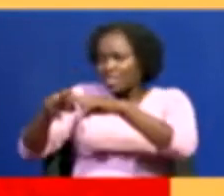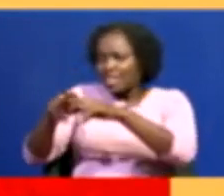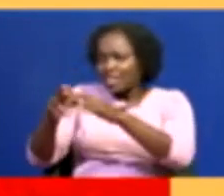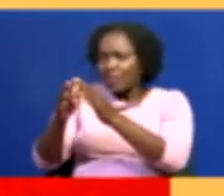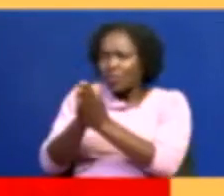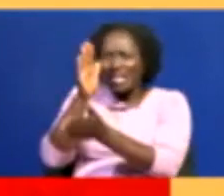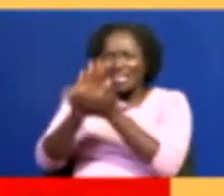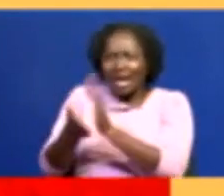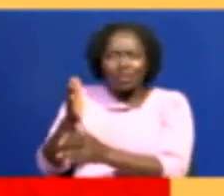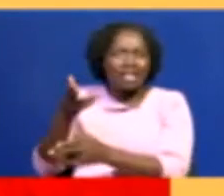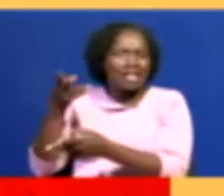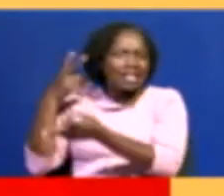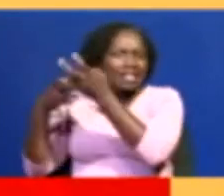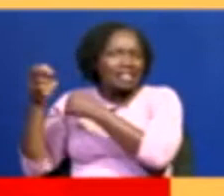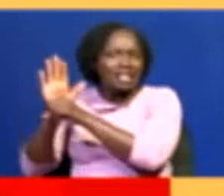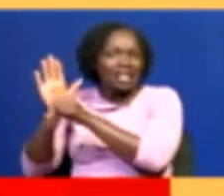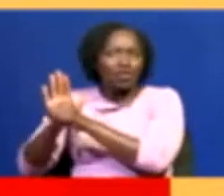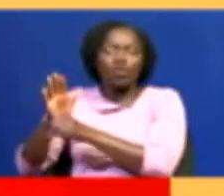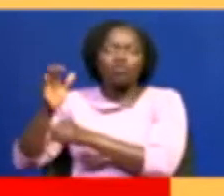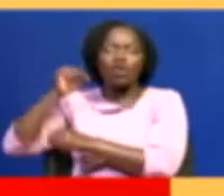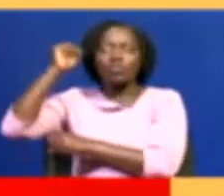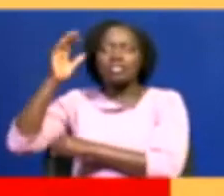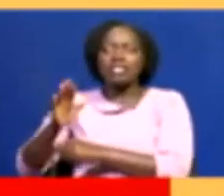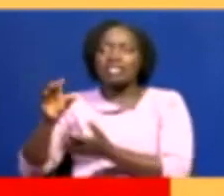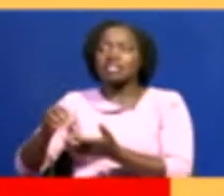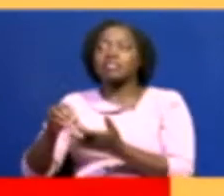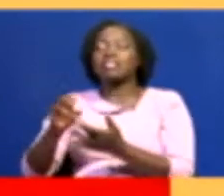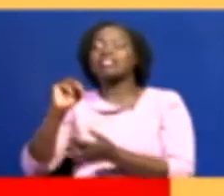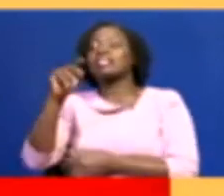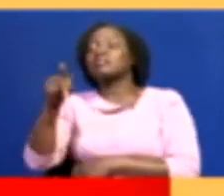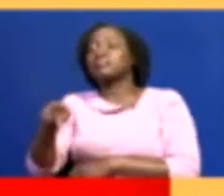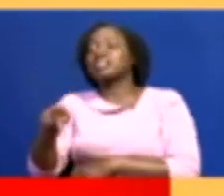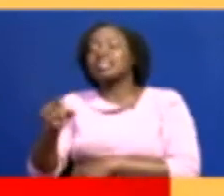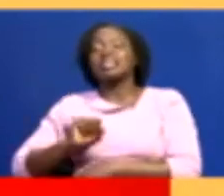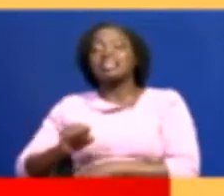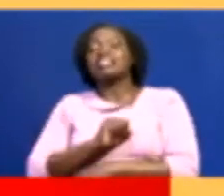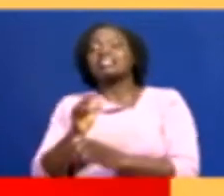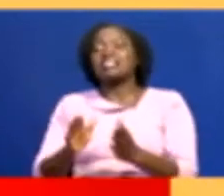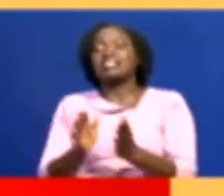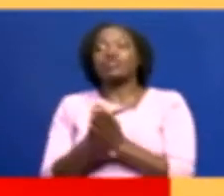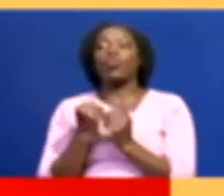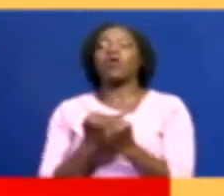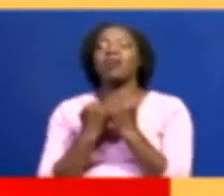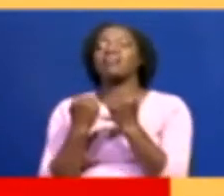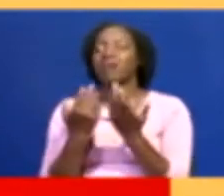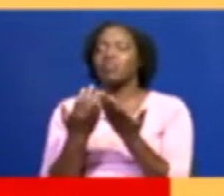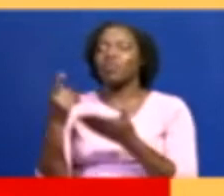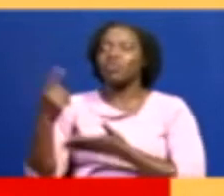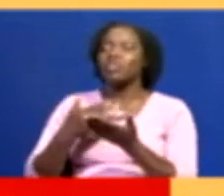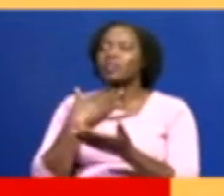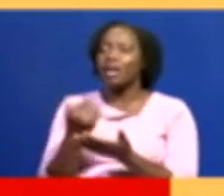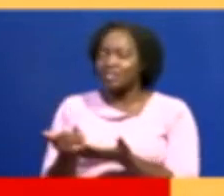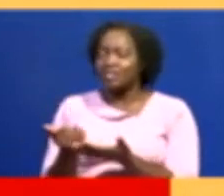without listening too much on politicians, especially members of parliament and senators who are firm on what they